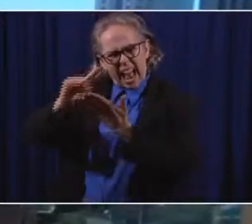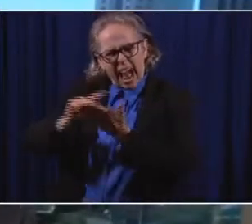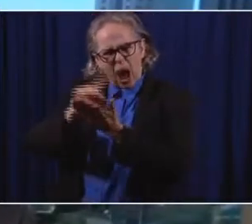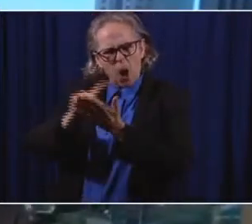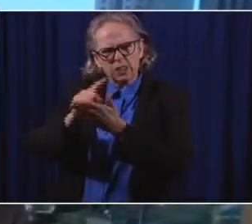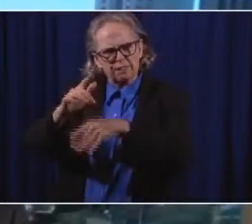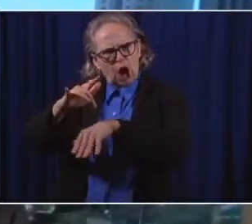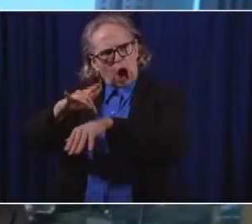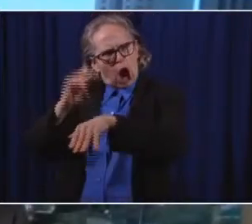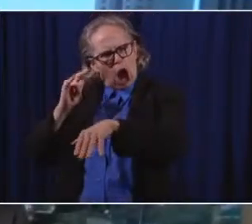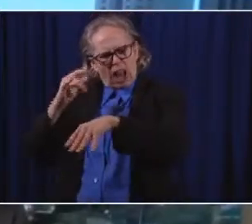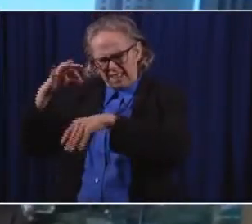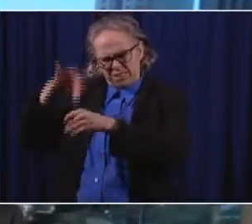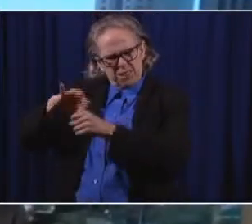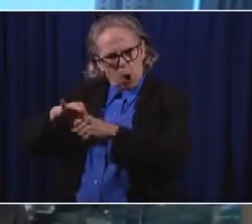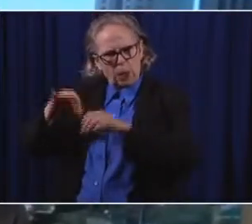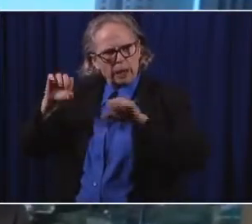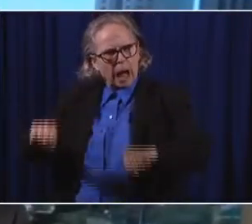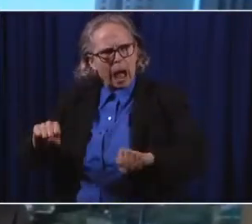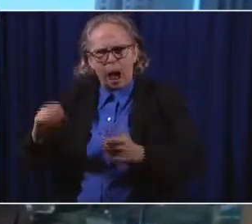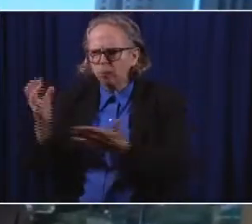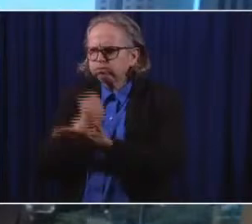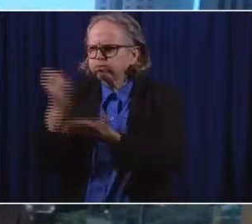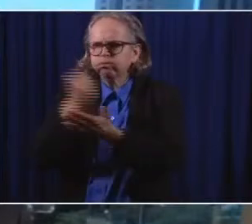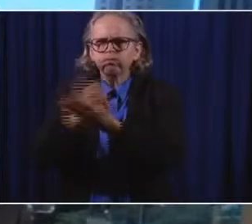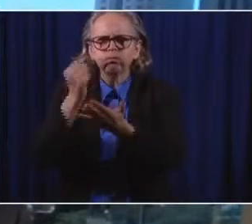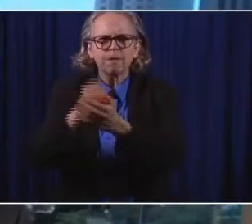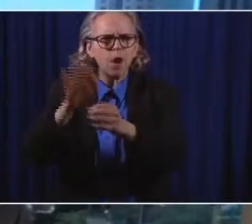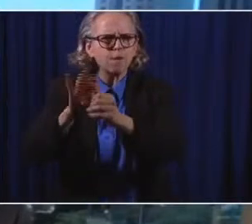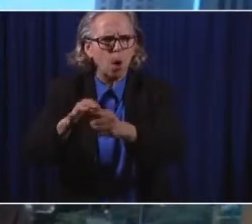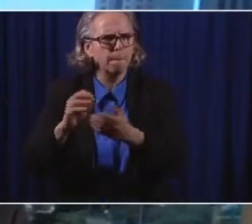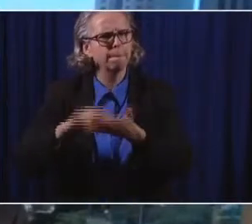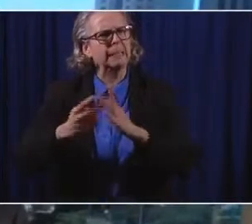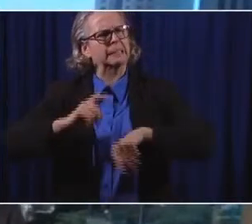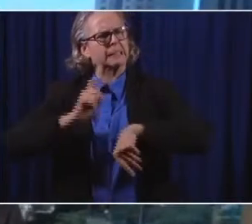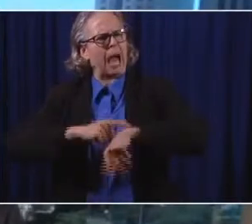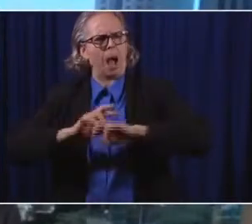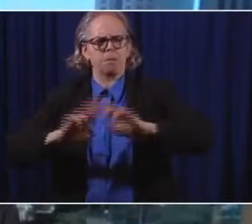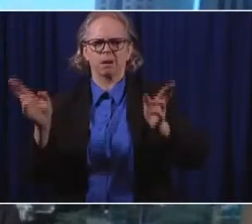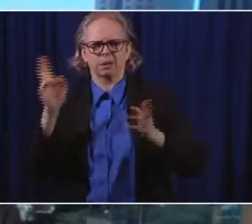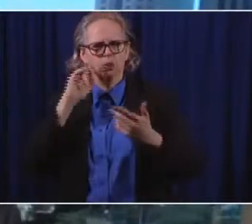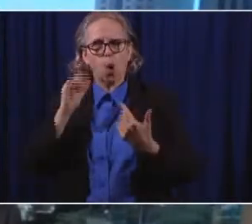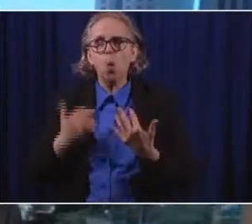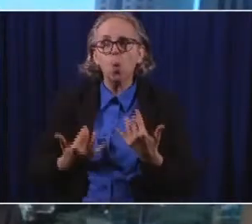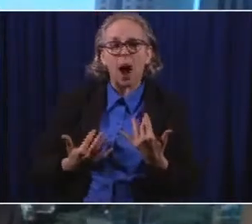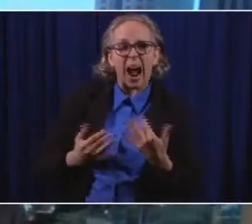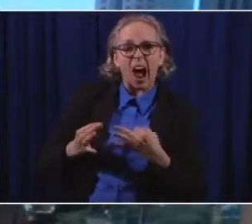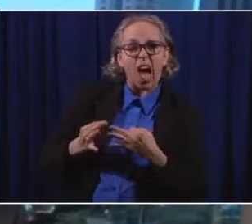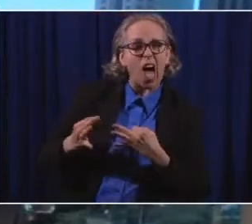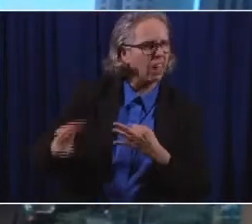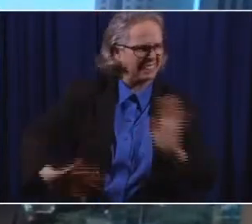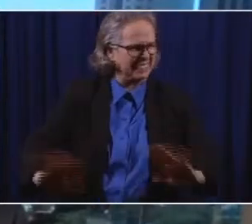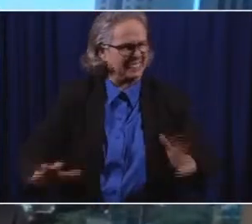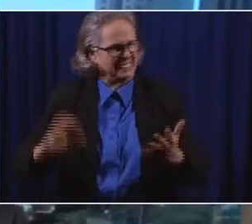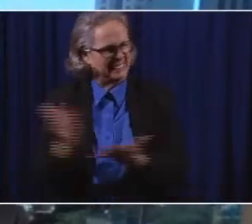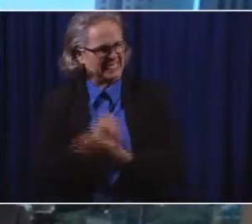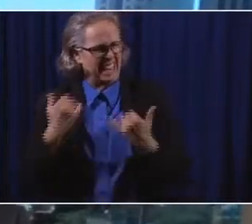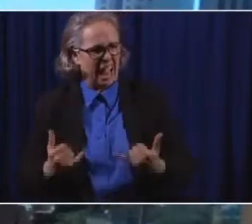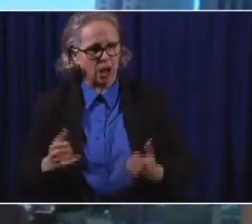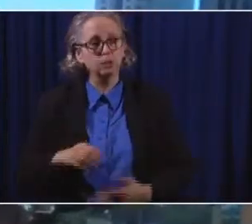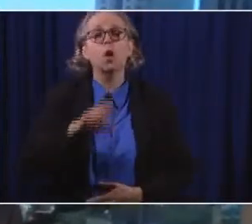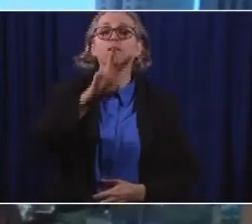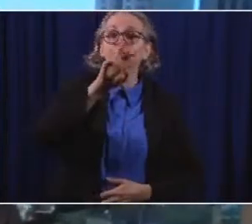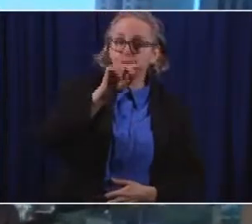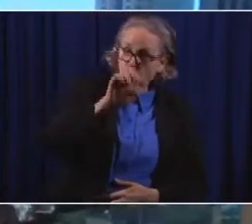wait. Go to voteohio.gov to find the hours and locations for early voting in your county, the location for early voting in your county, and